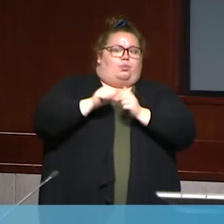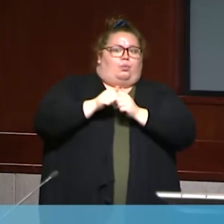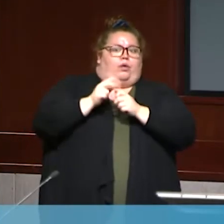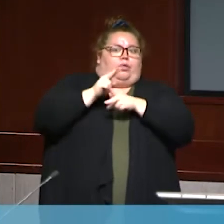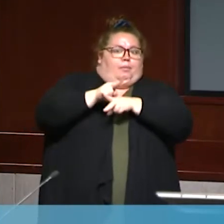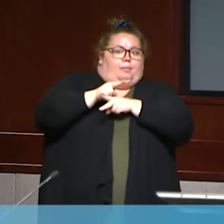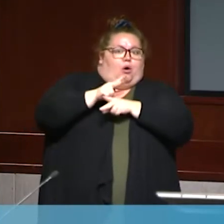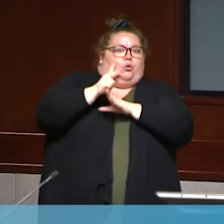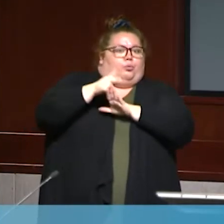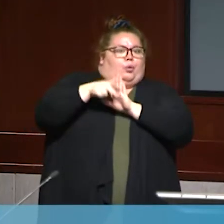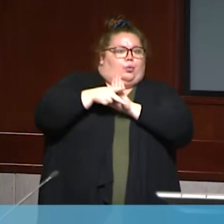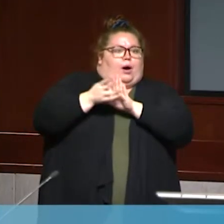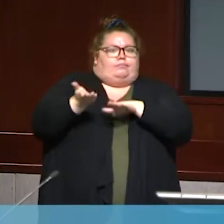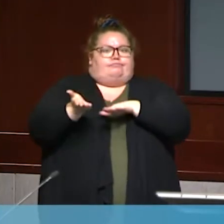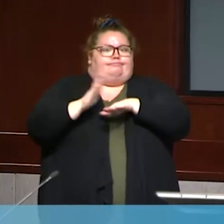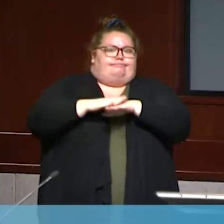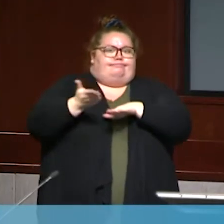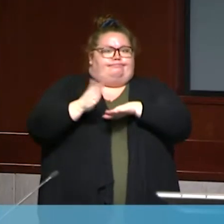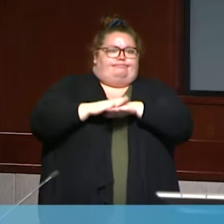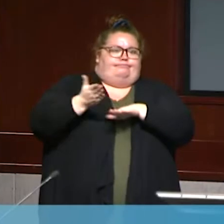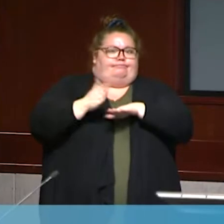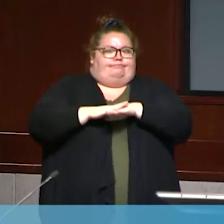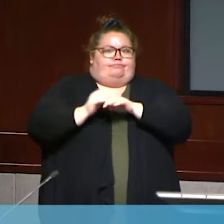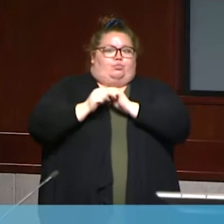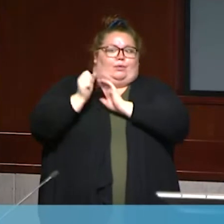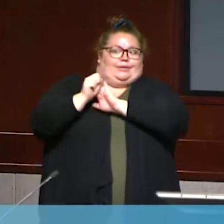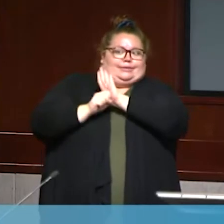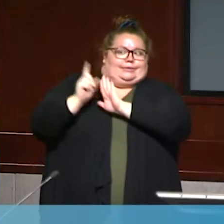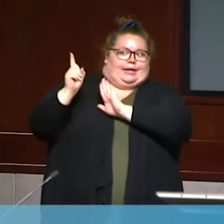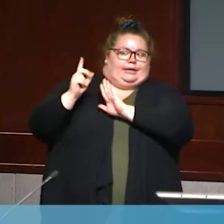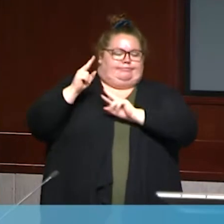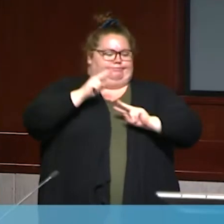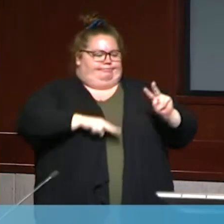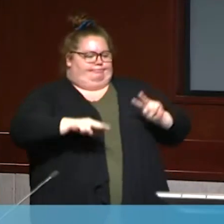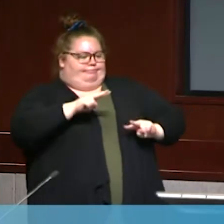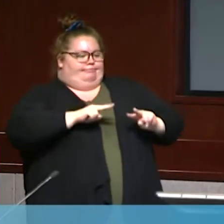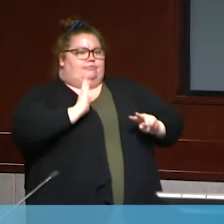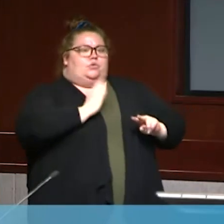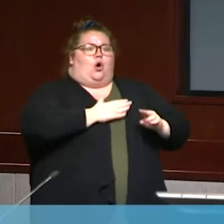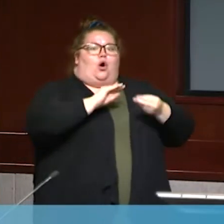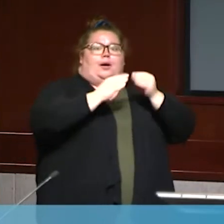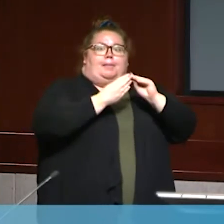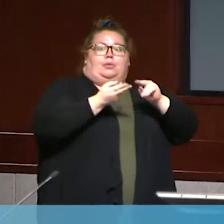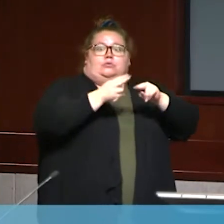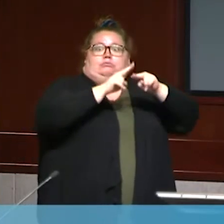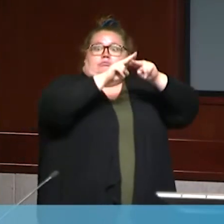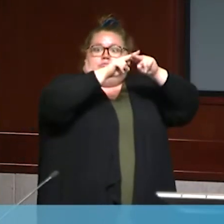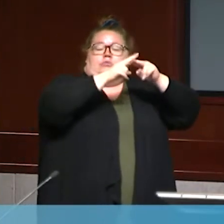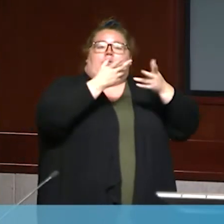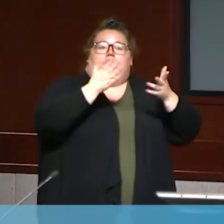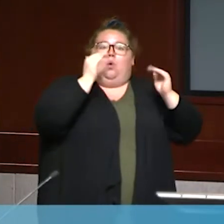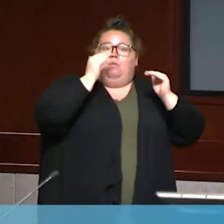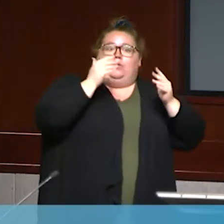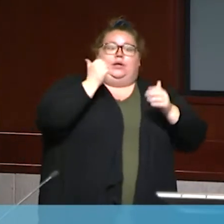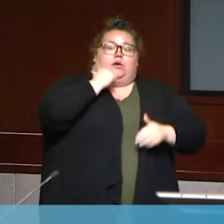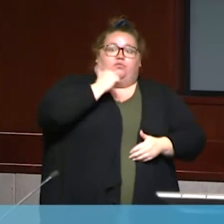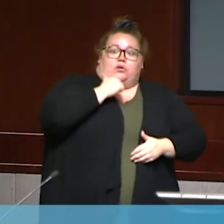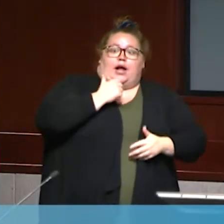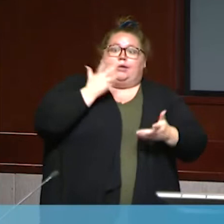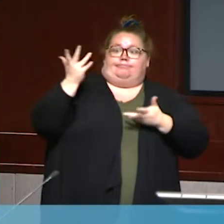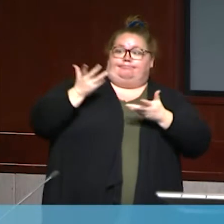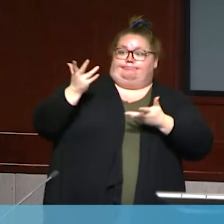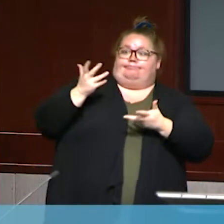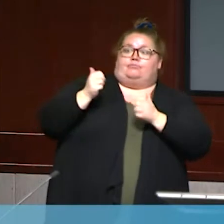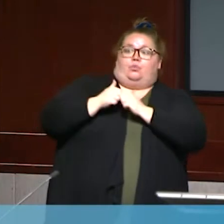as they look at the numbers on a daily basis. But our hope is to engage in a conversation. We have talked a little